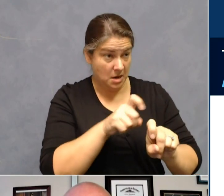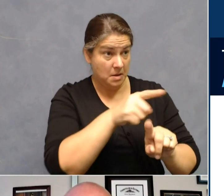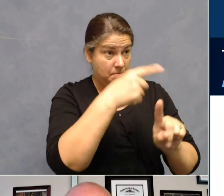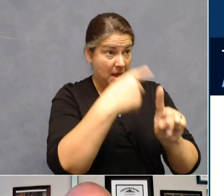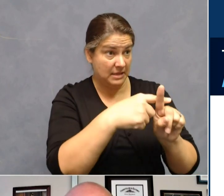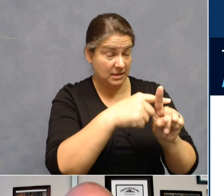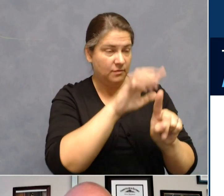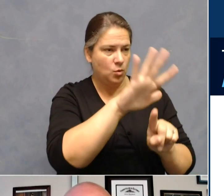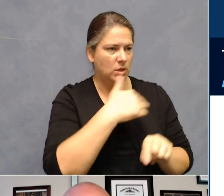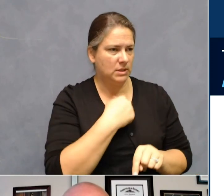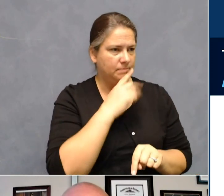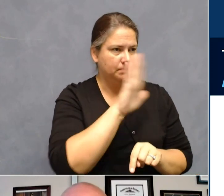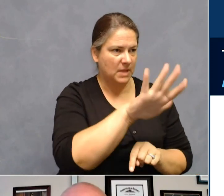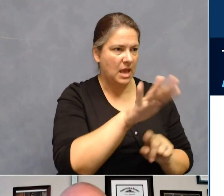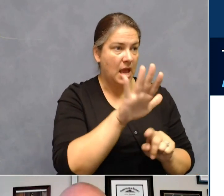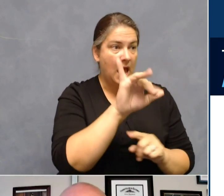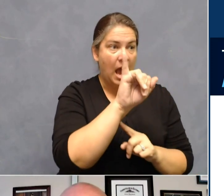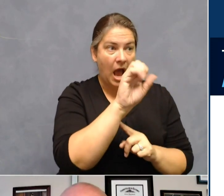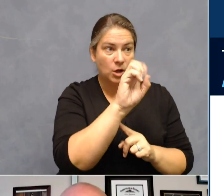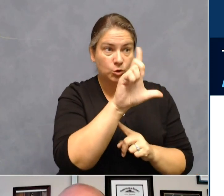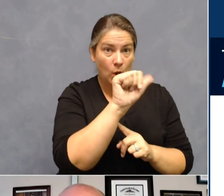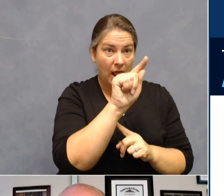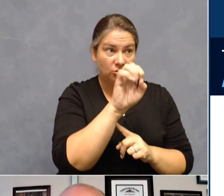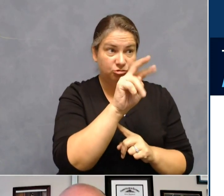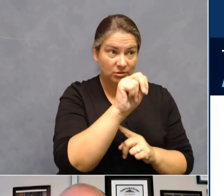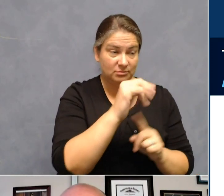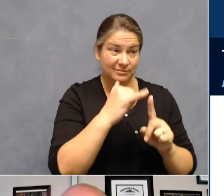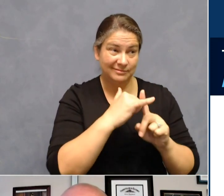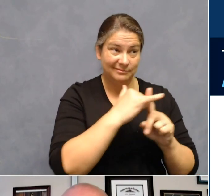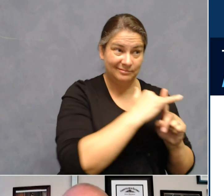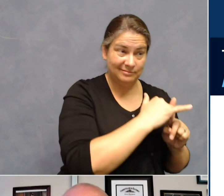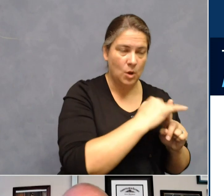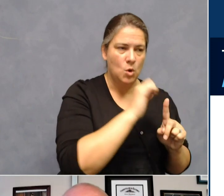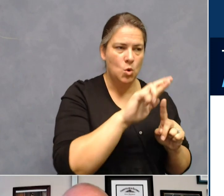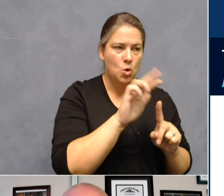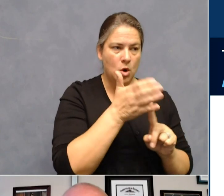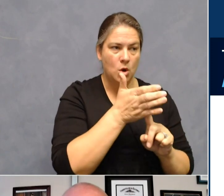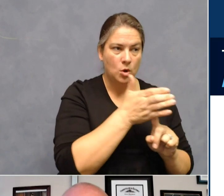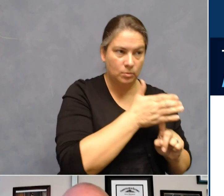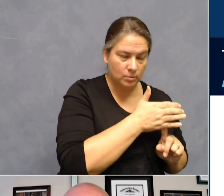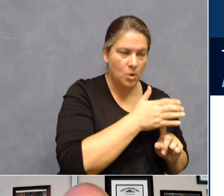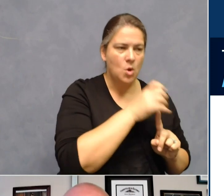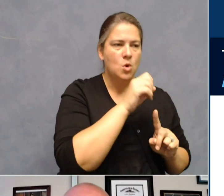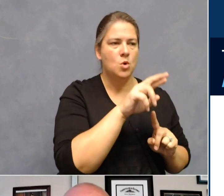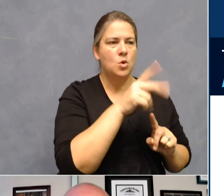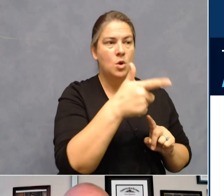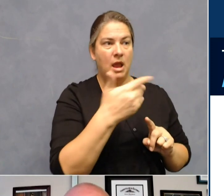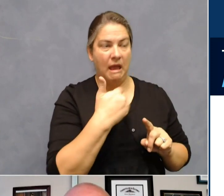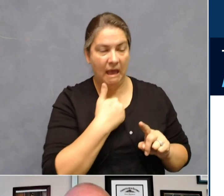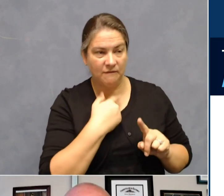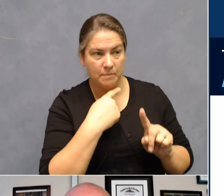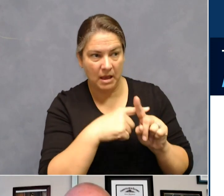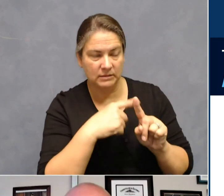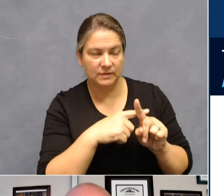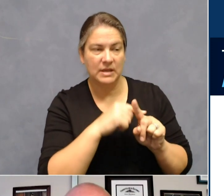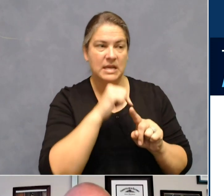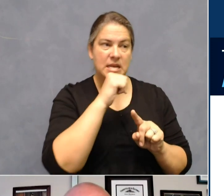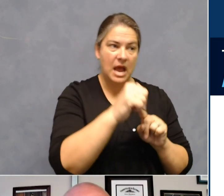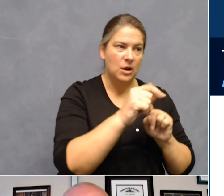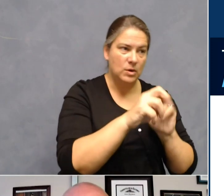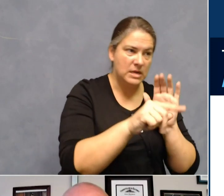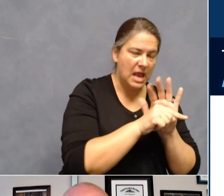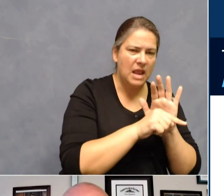require they isolate so they don't spread disease, find the people that they have exposed to the disease, and ask